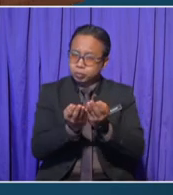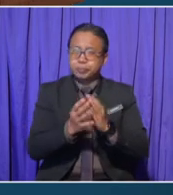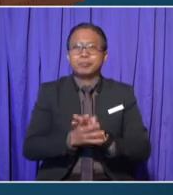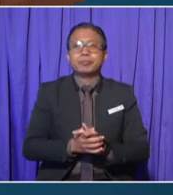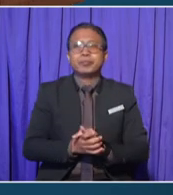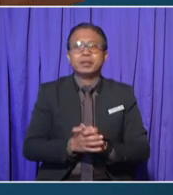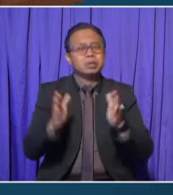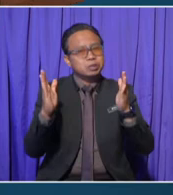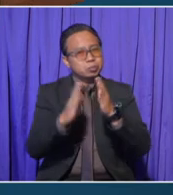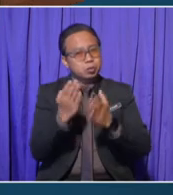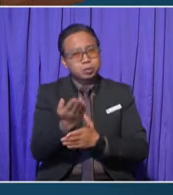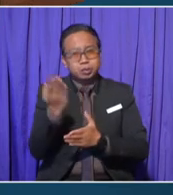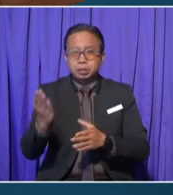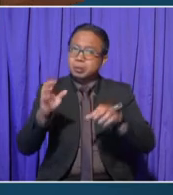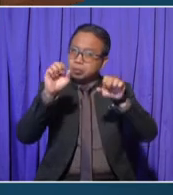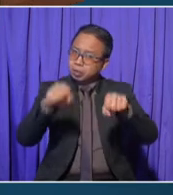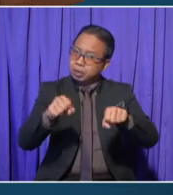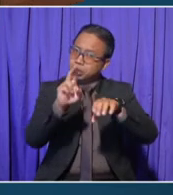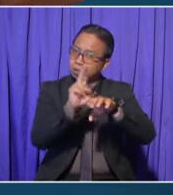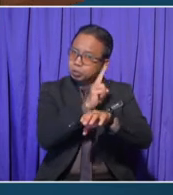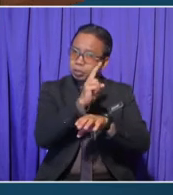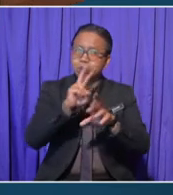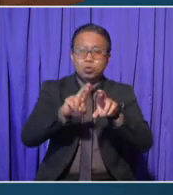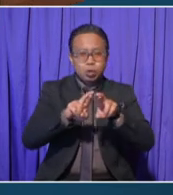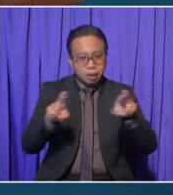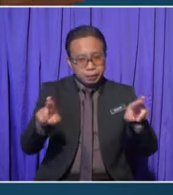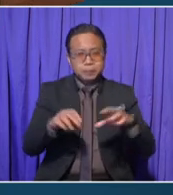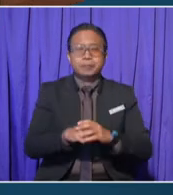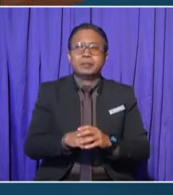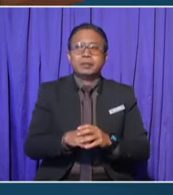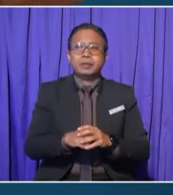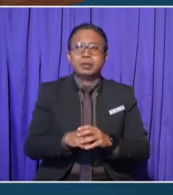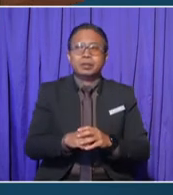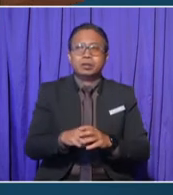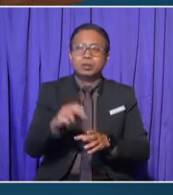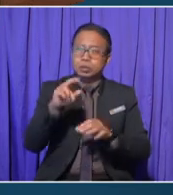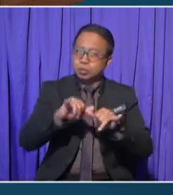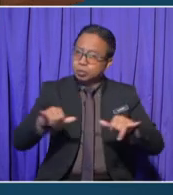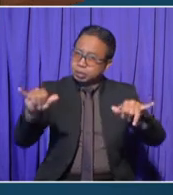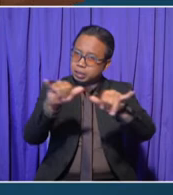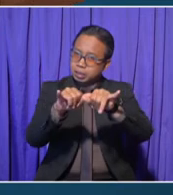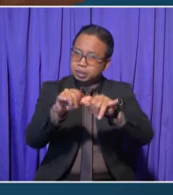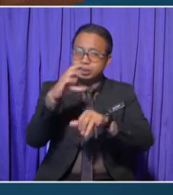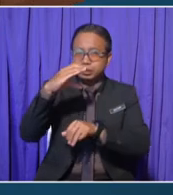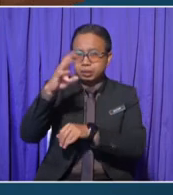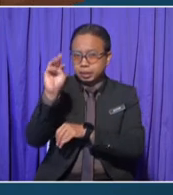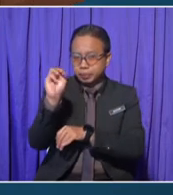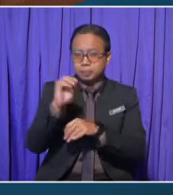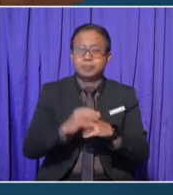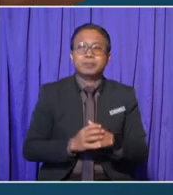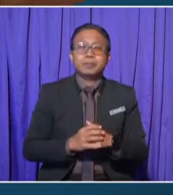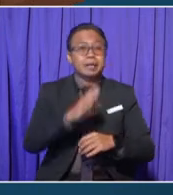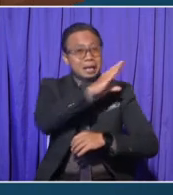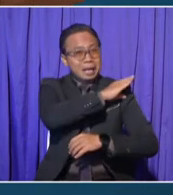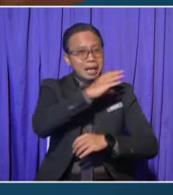Small things can be measured using a ruler. The standard unit is centimeter.